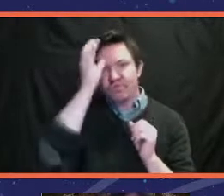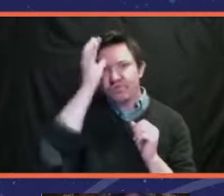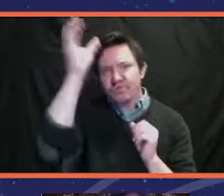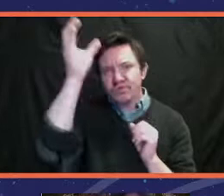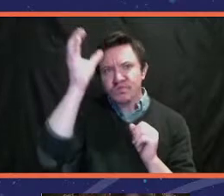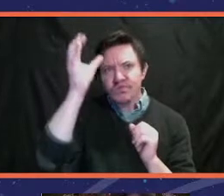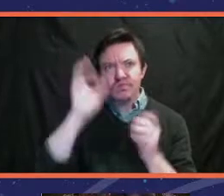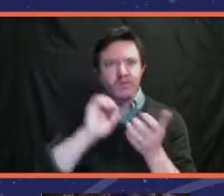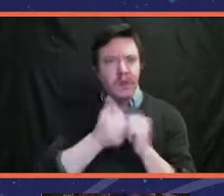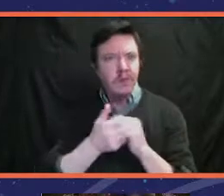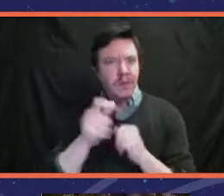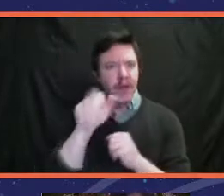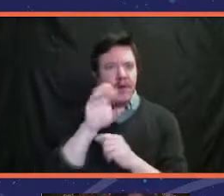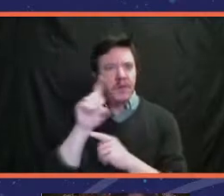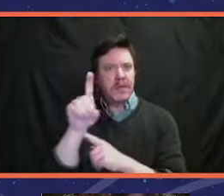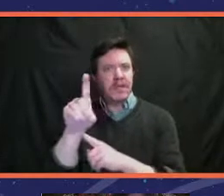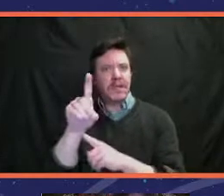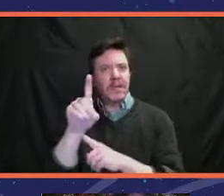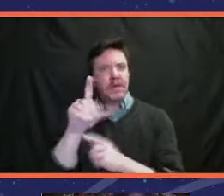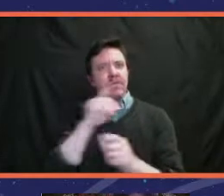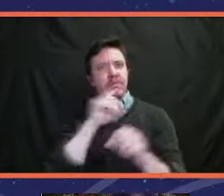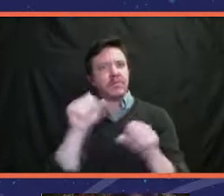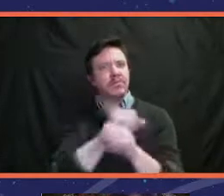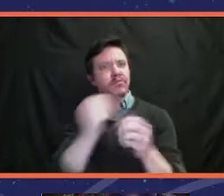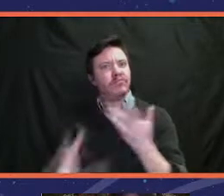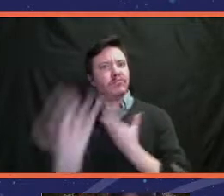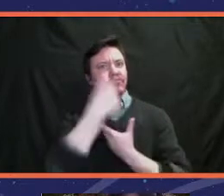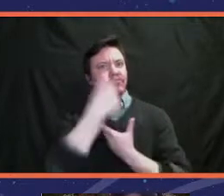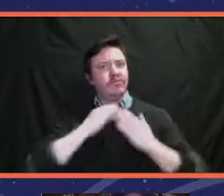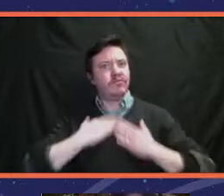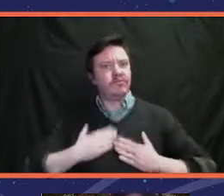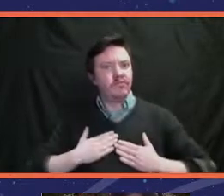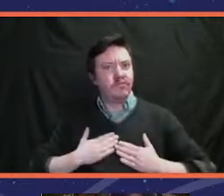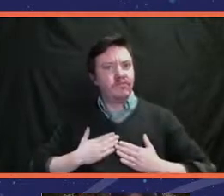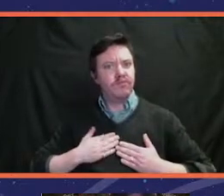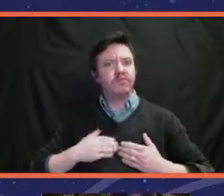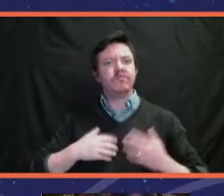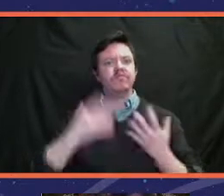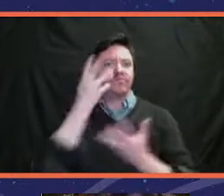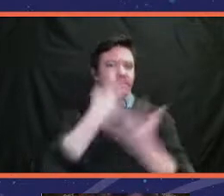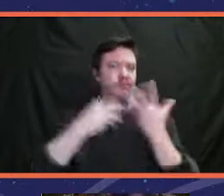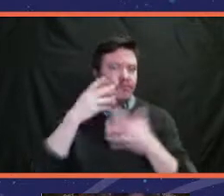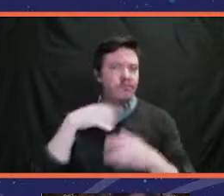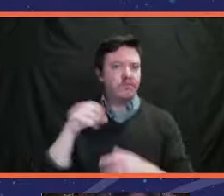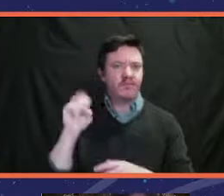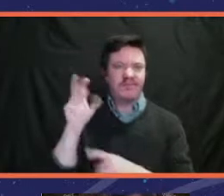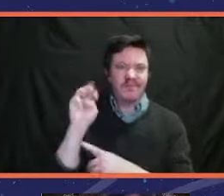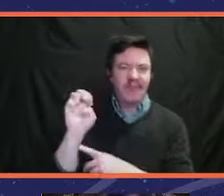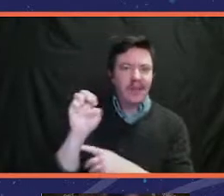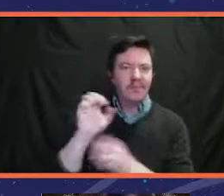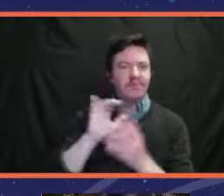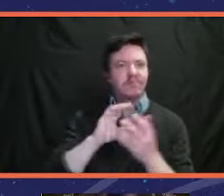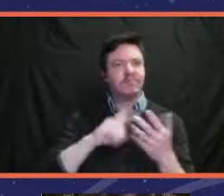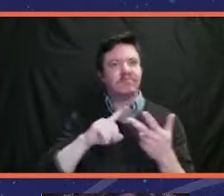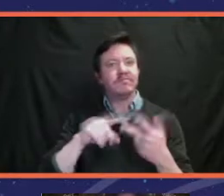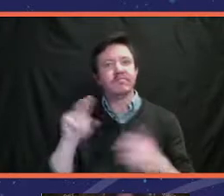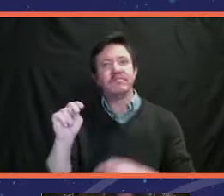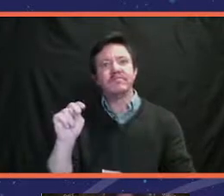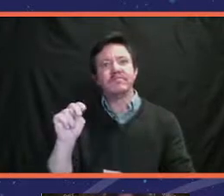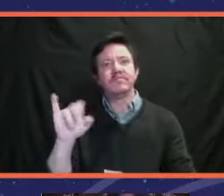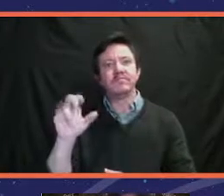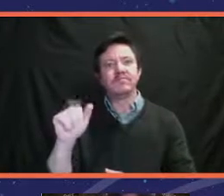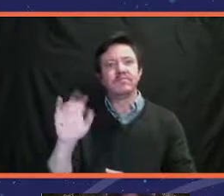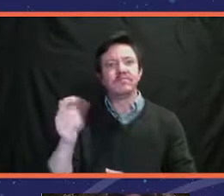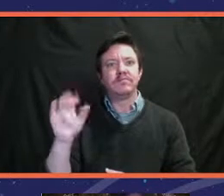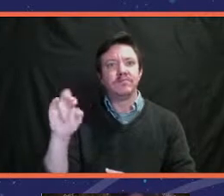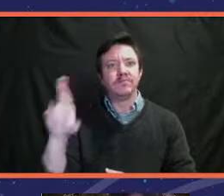space and interacts with our bodies, thinking about slime, et cetera. And we also have Nyla Hunter here, who